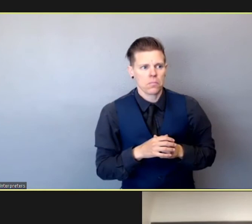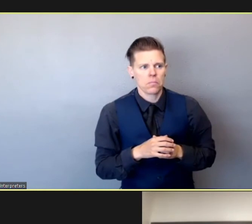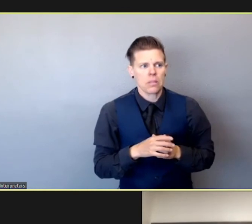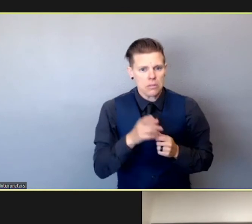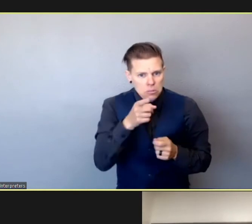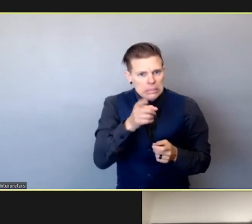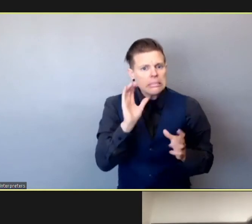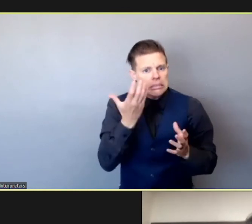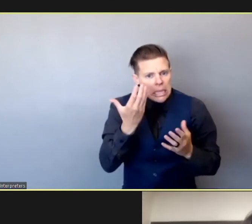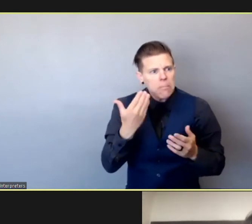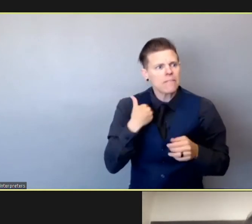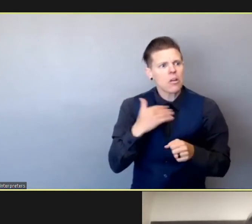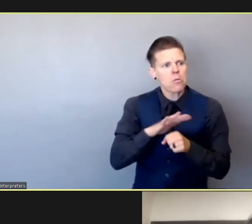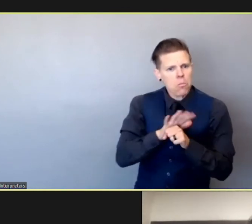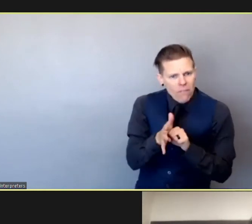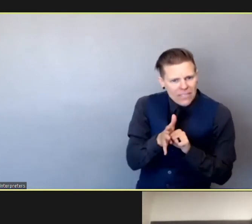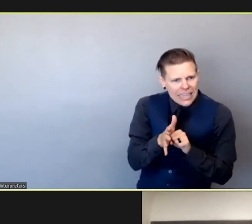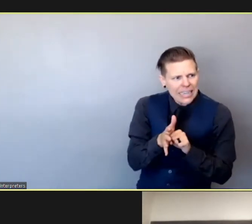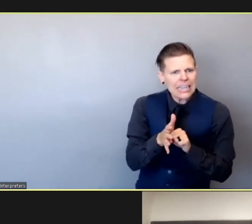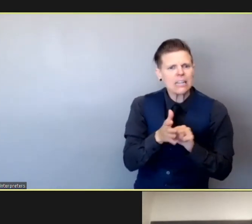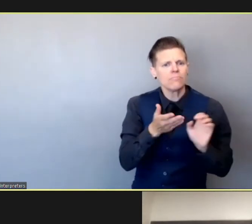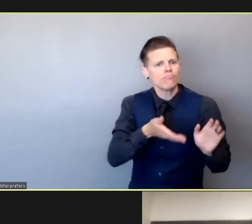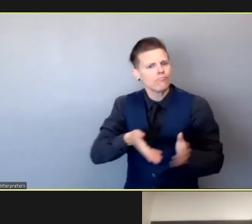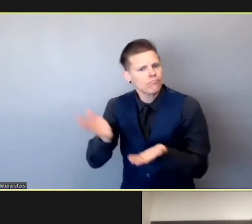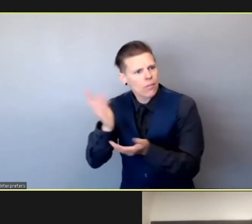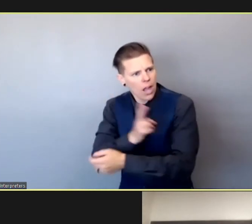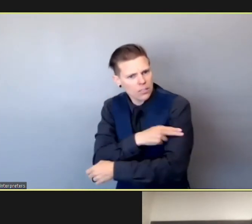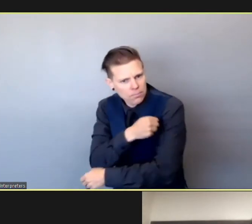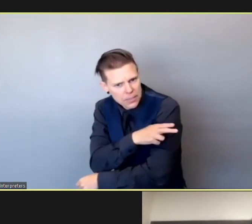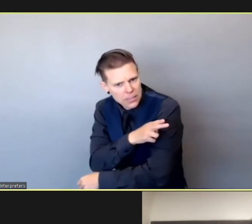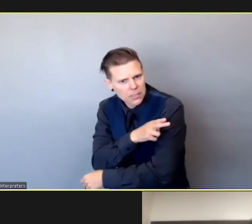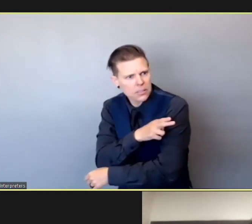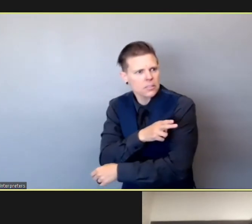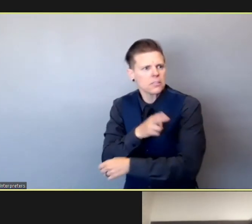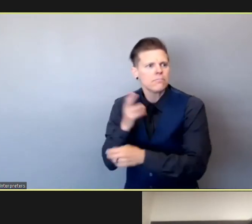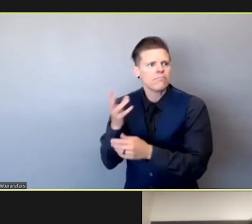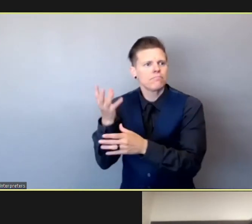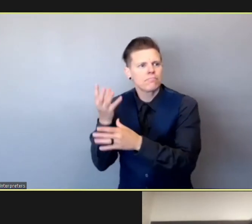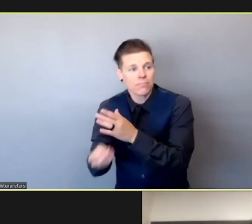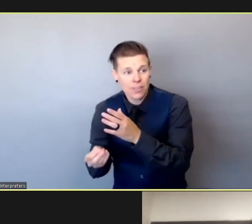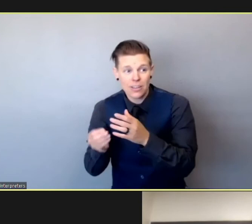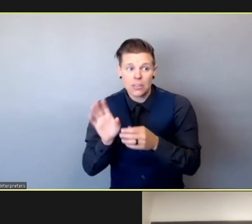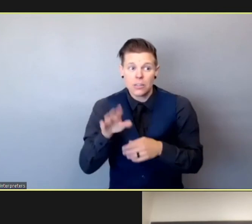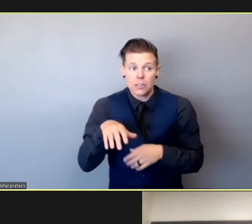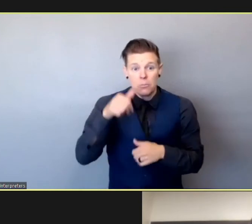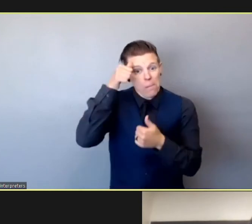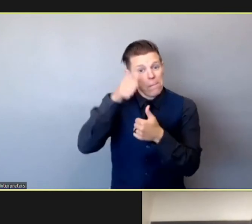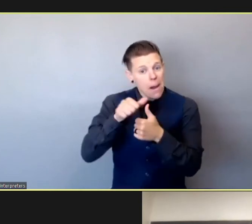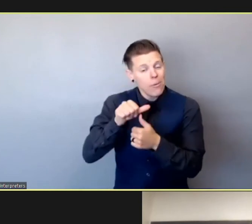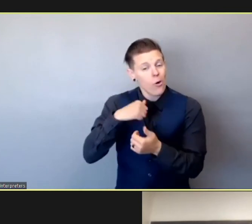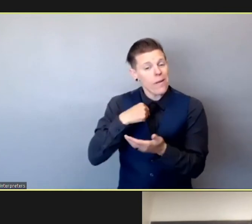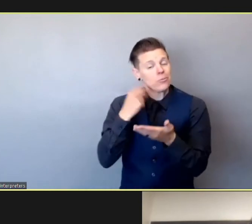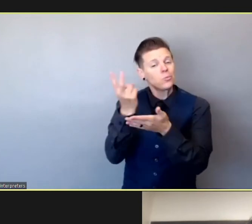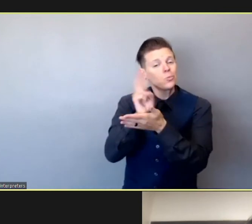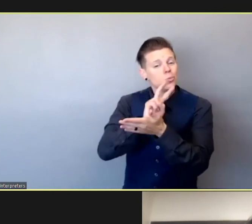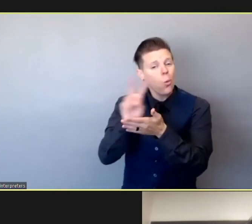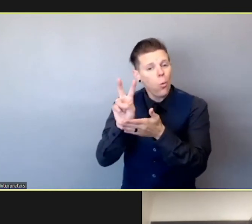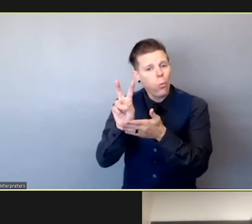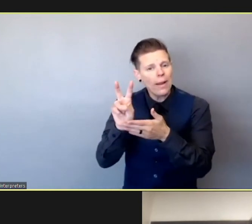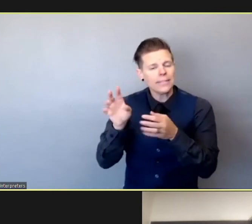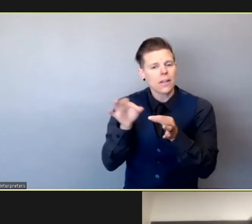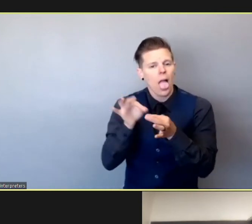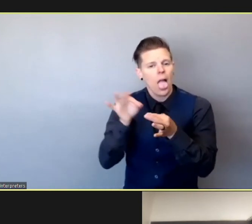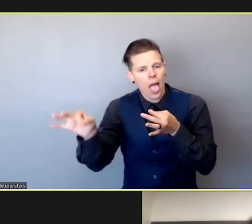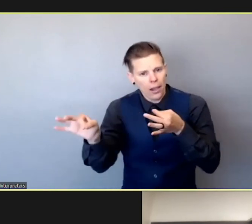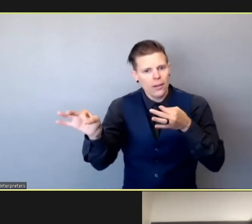And we've talked for over a year about the 2-week lag between cases going up and hospitalizations, another 2 to 4